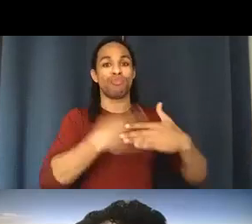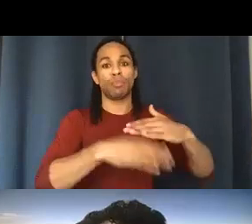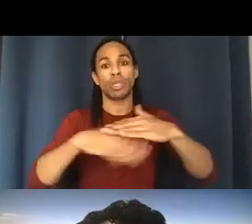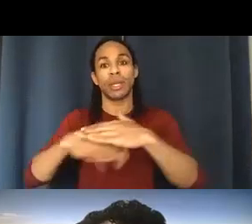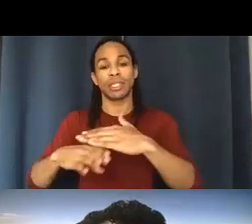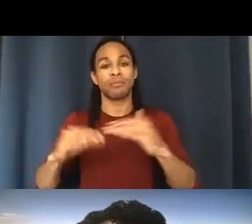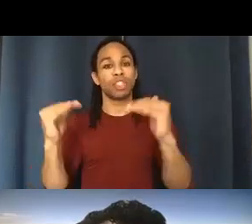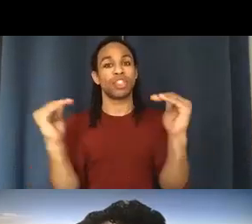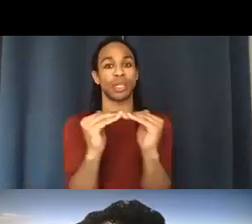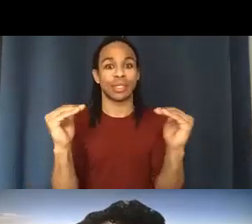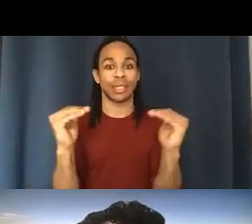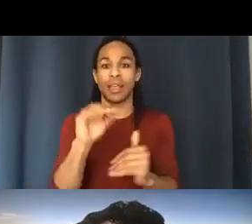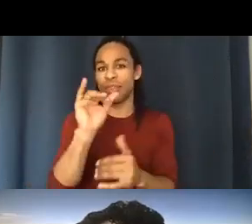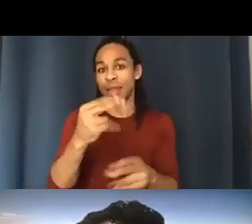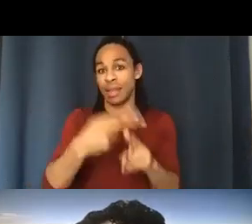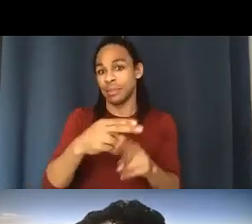Fatima.